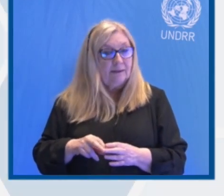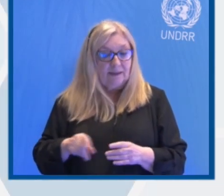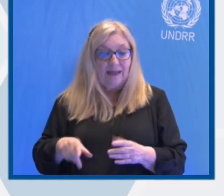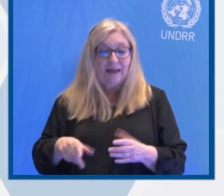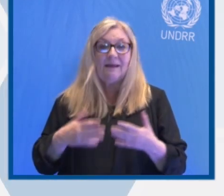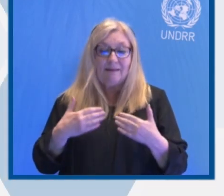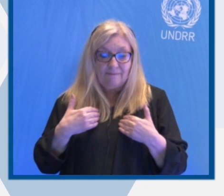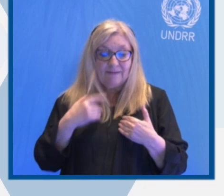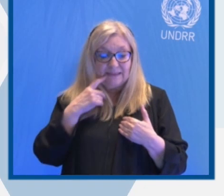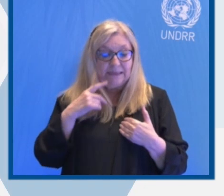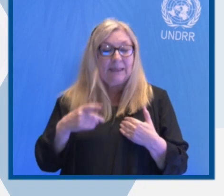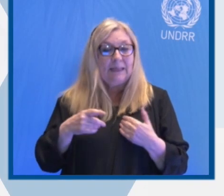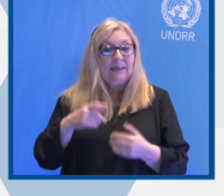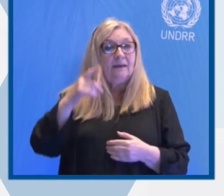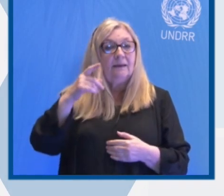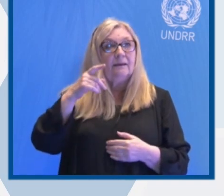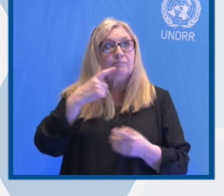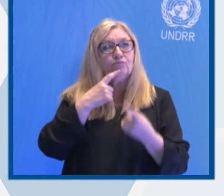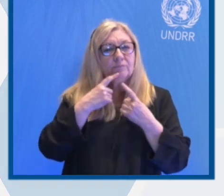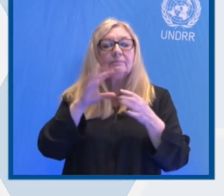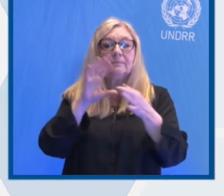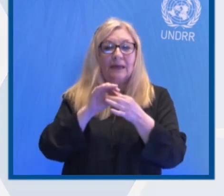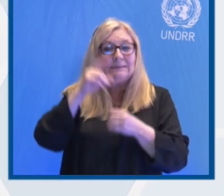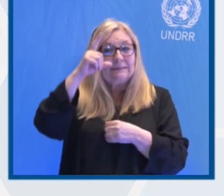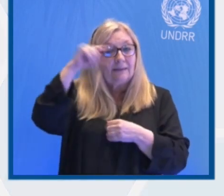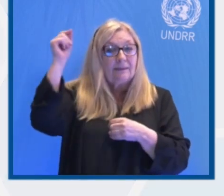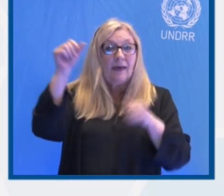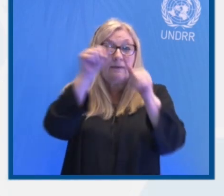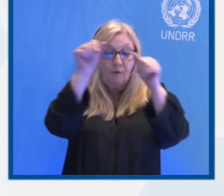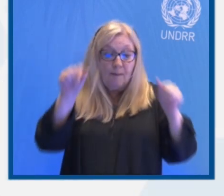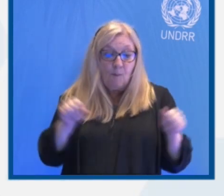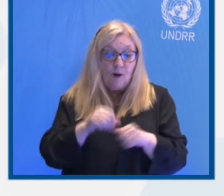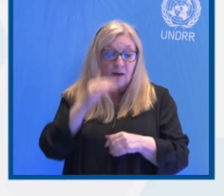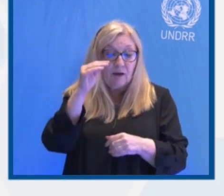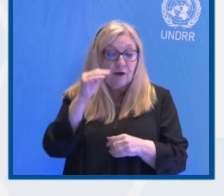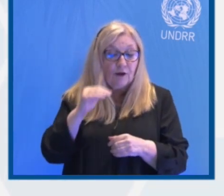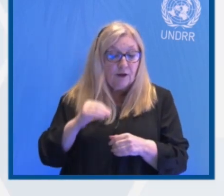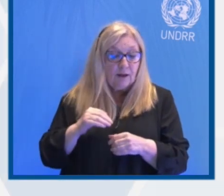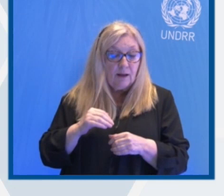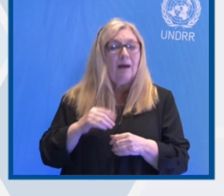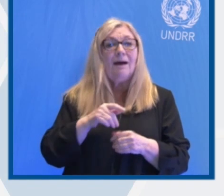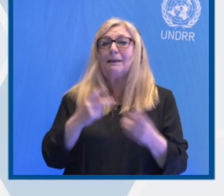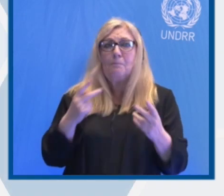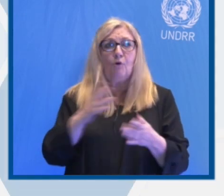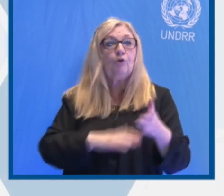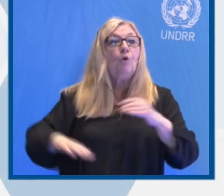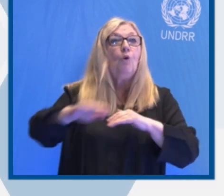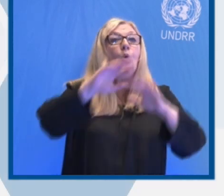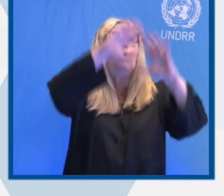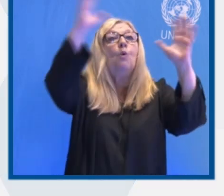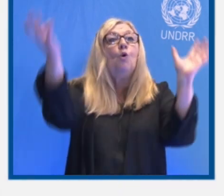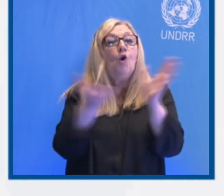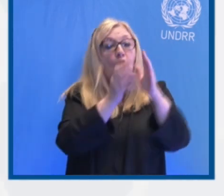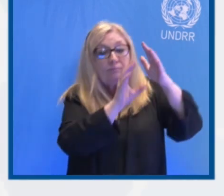important for all developing countries and for all private sector as such. Now, based on the slide in